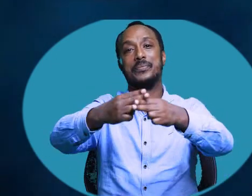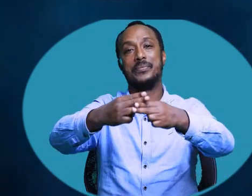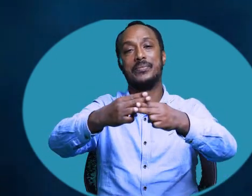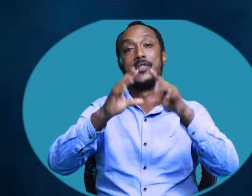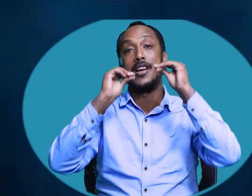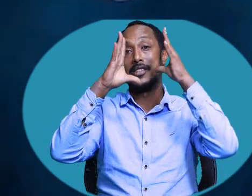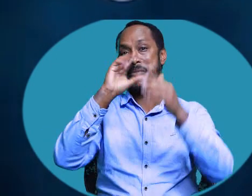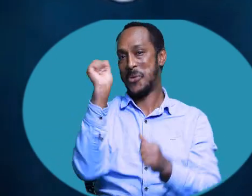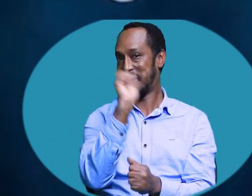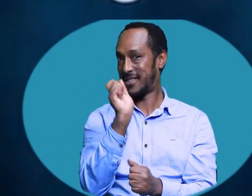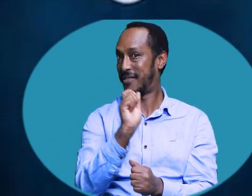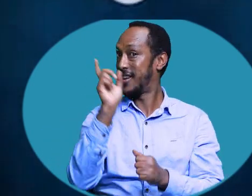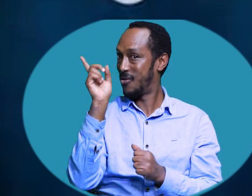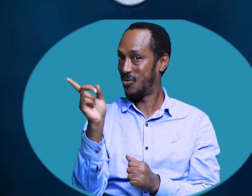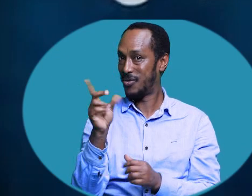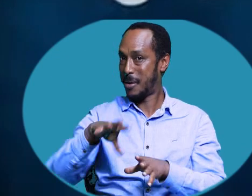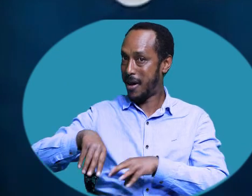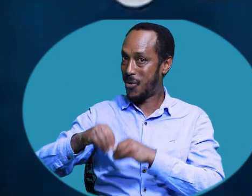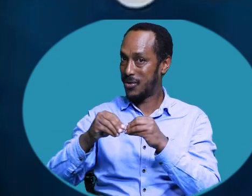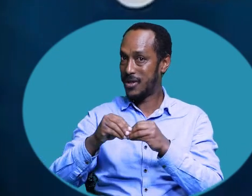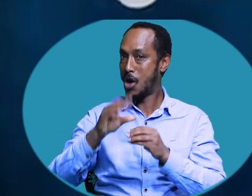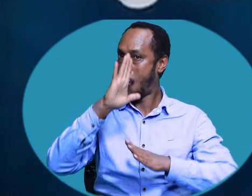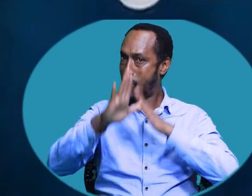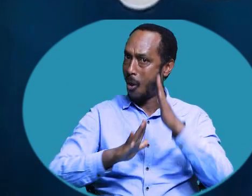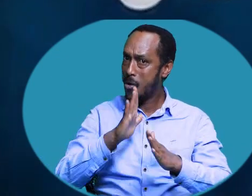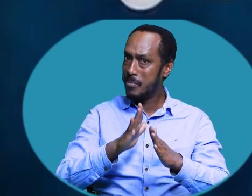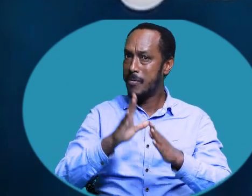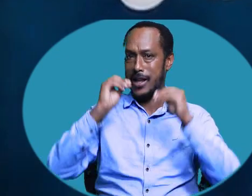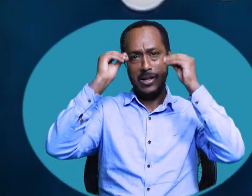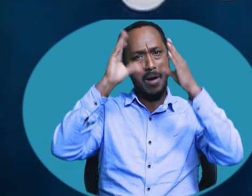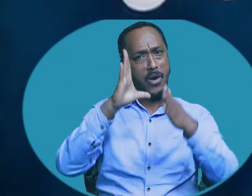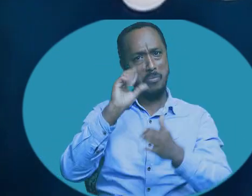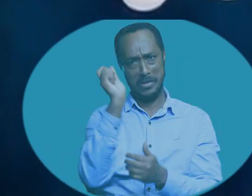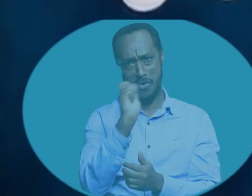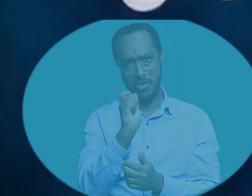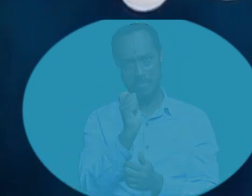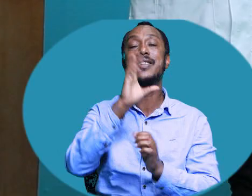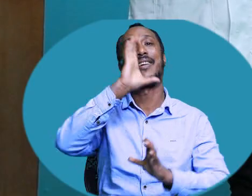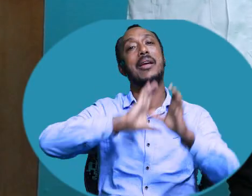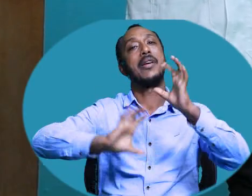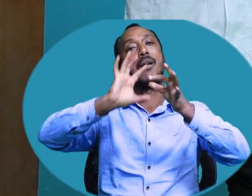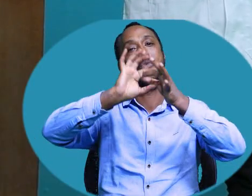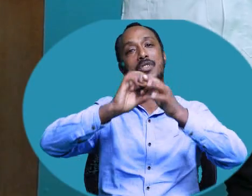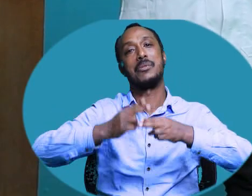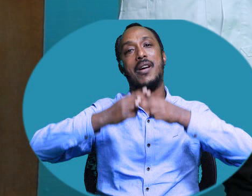The force of attraction that hold atoms together are called chemical